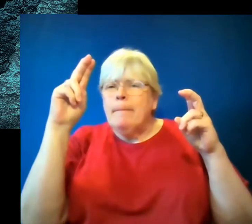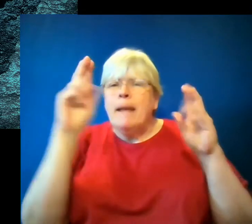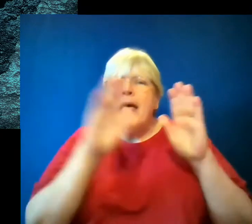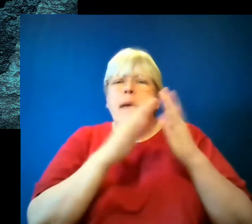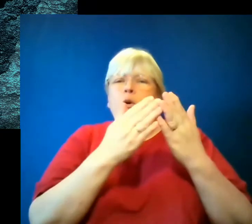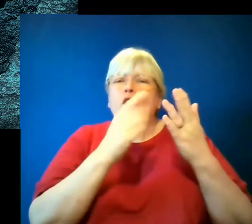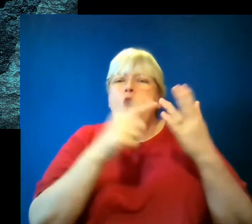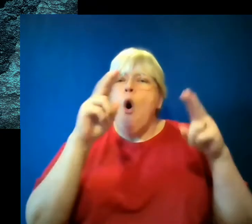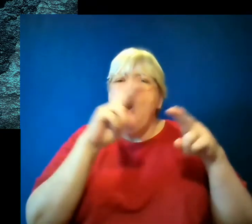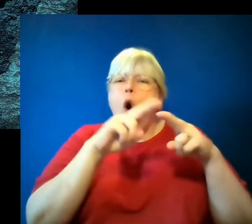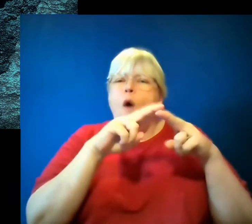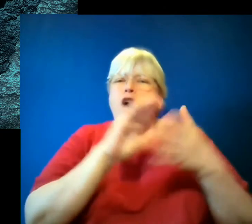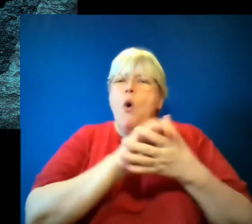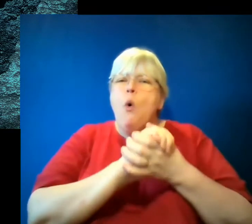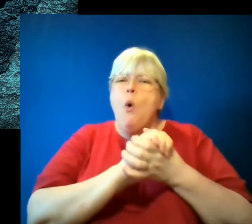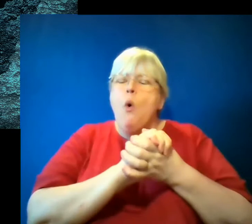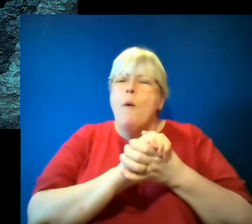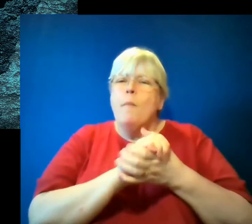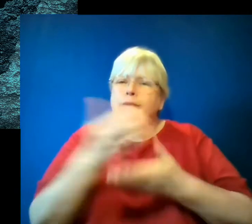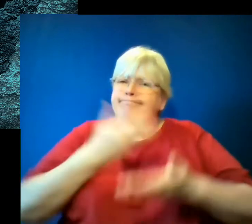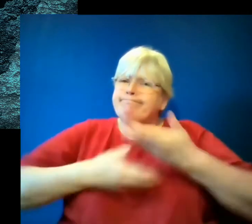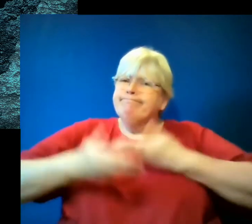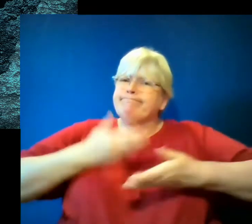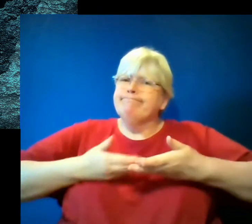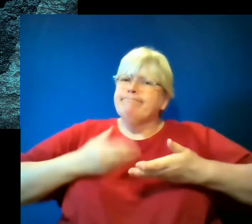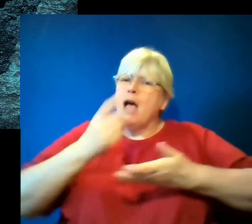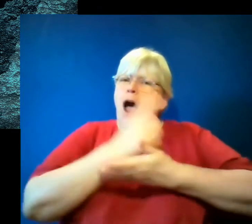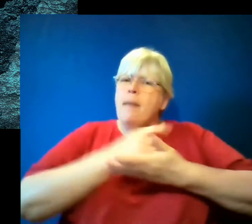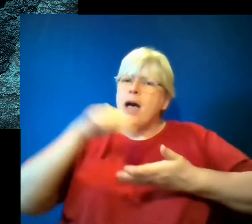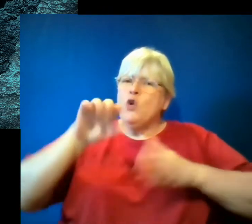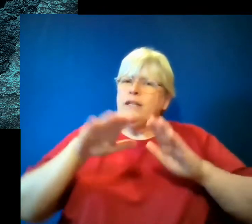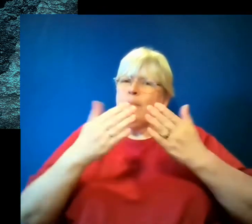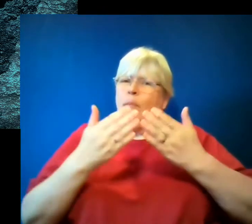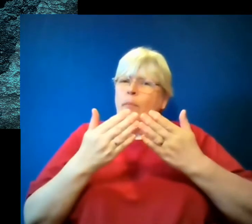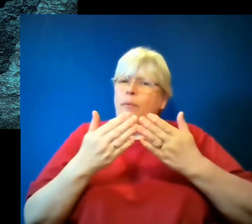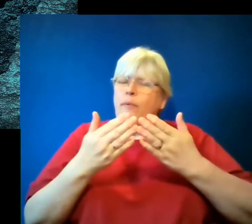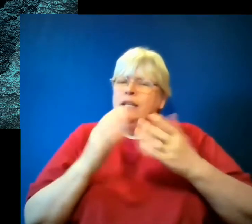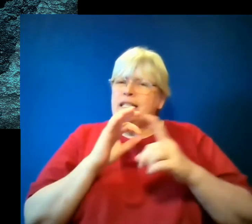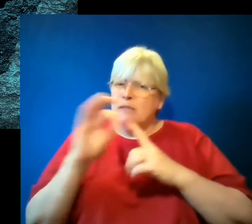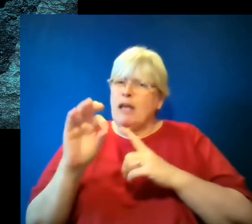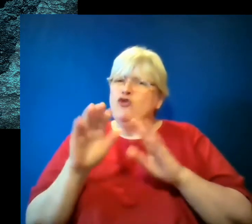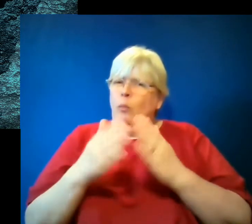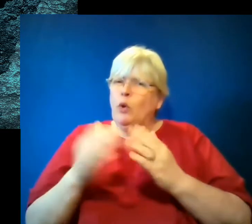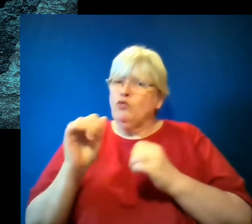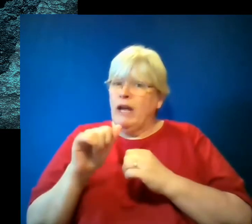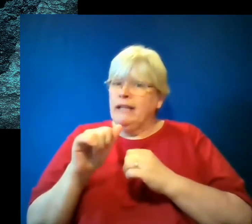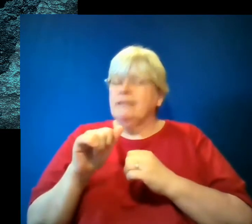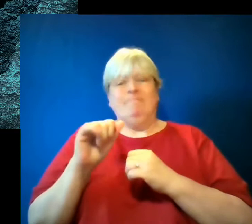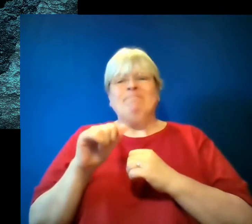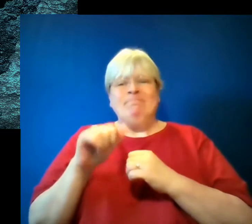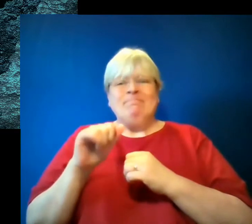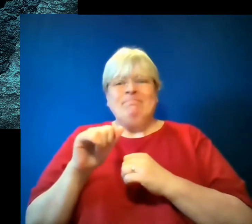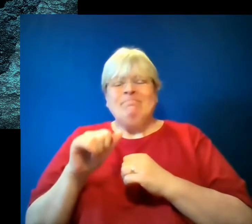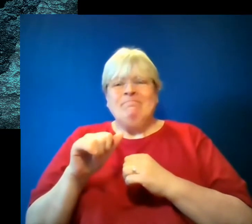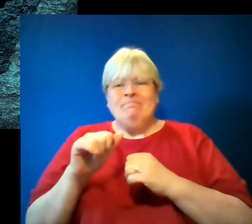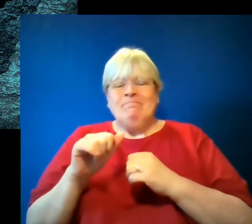Hopes. Can you tell us a little bit about this particular book, because it's quite special? Yes, so The Book of